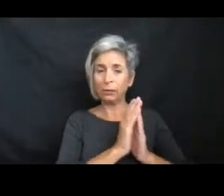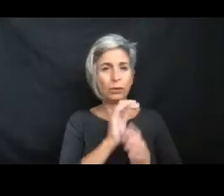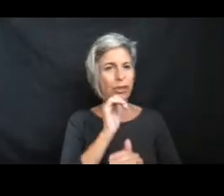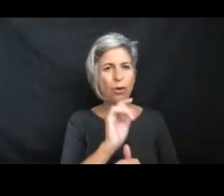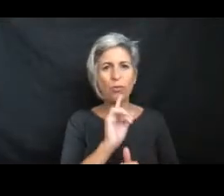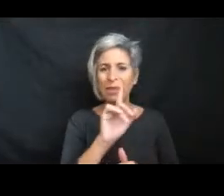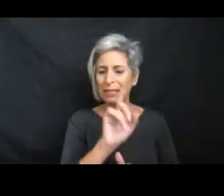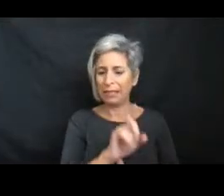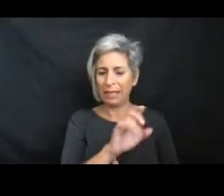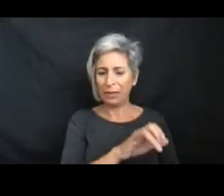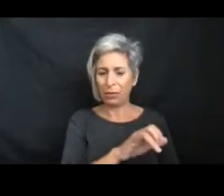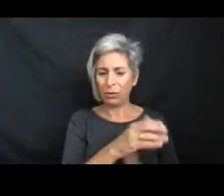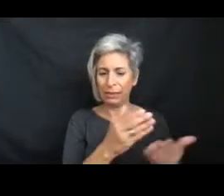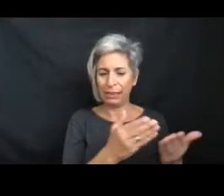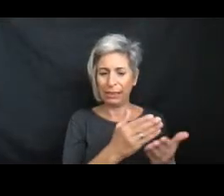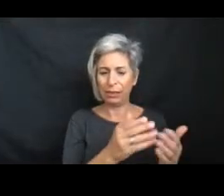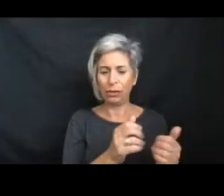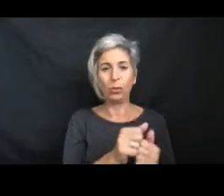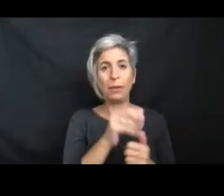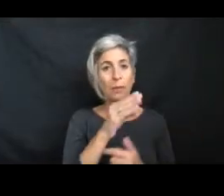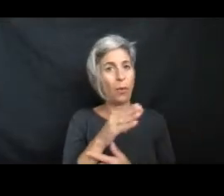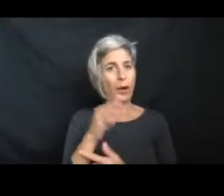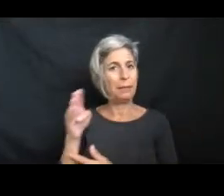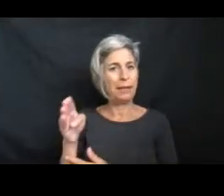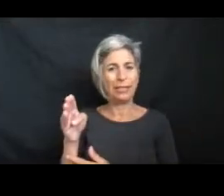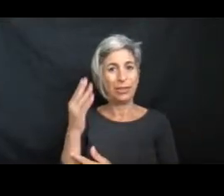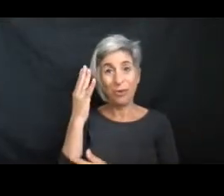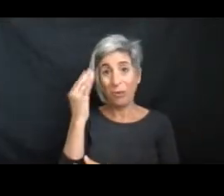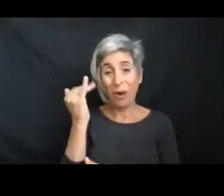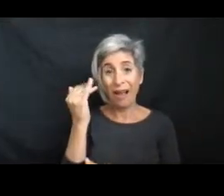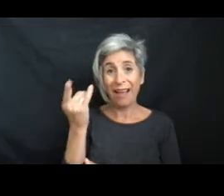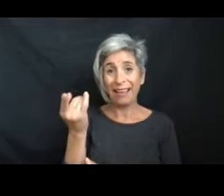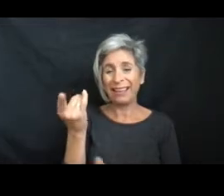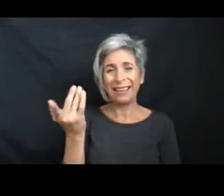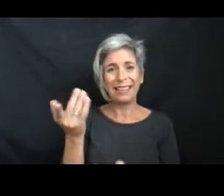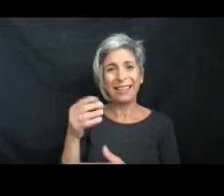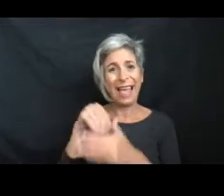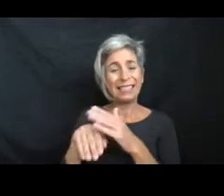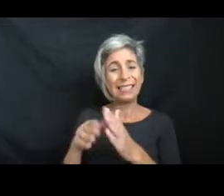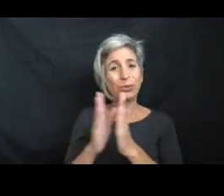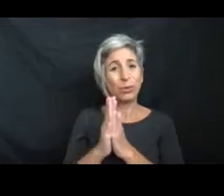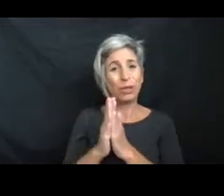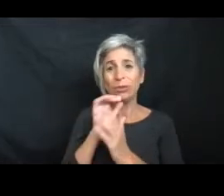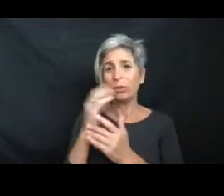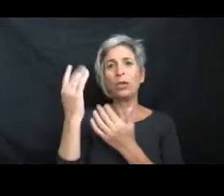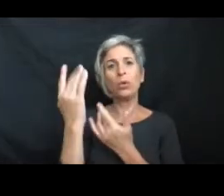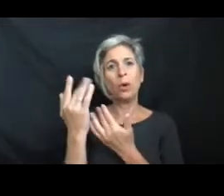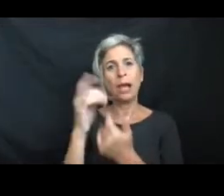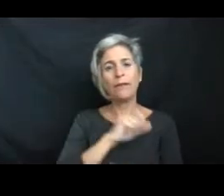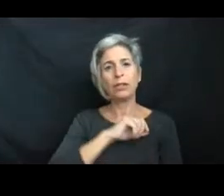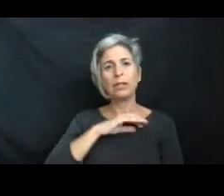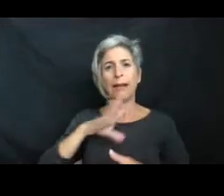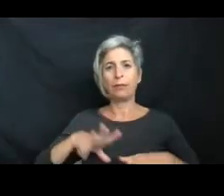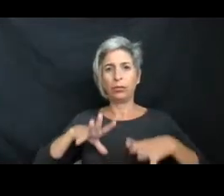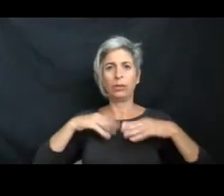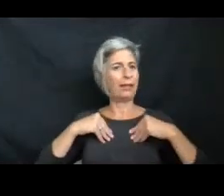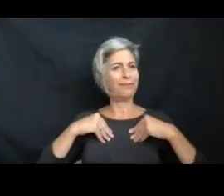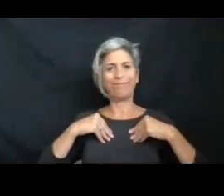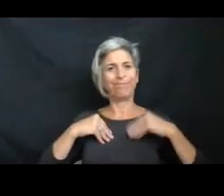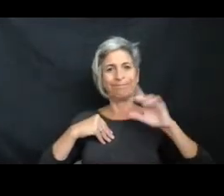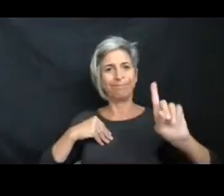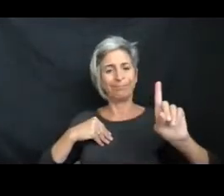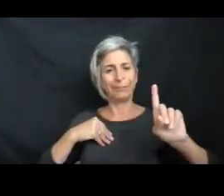need those here with Boynton Beach, since you guys are the access requests. You don't have to wait for the staff to accept you. That's a